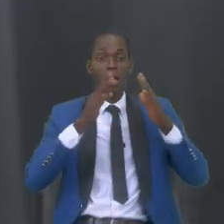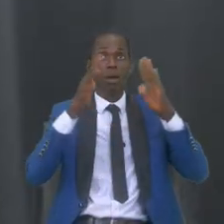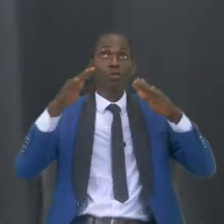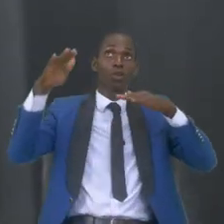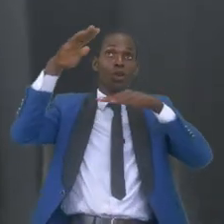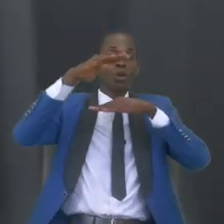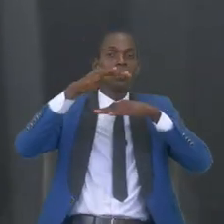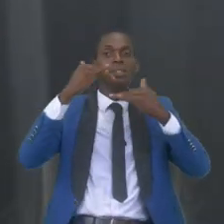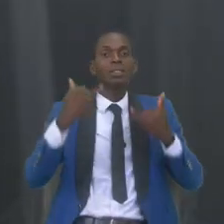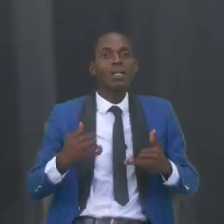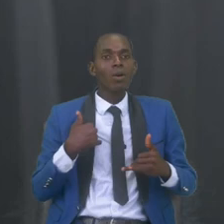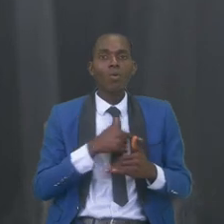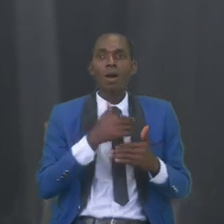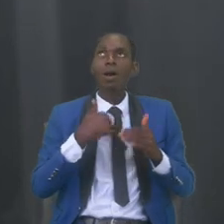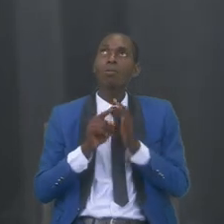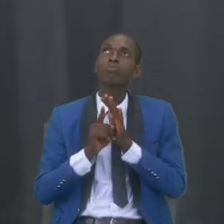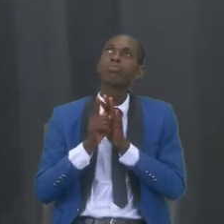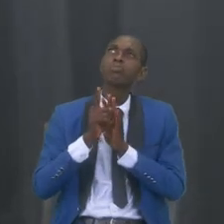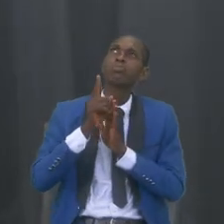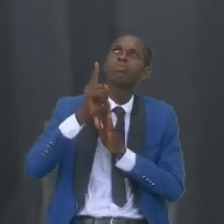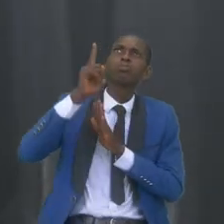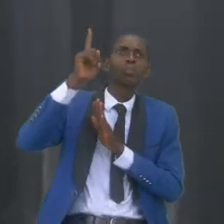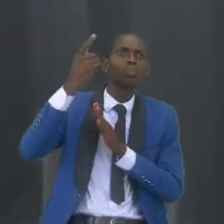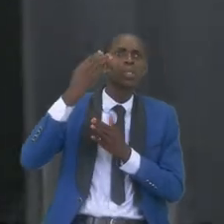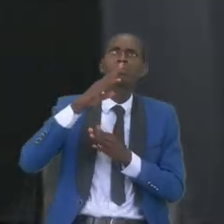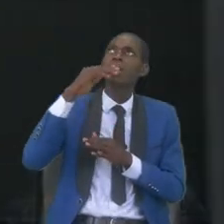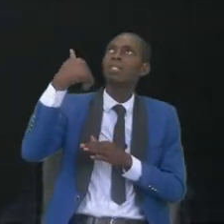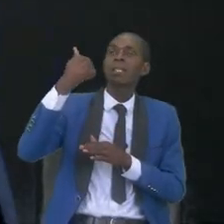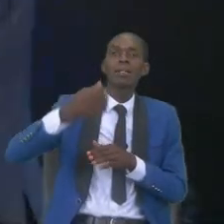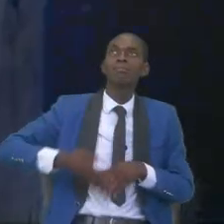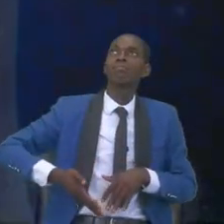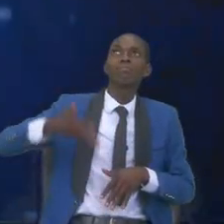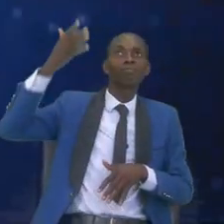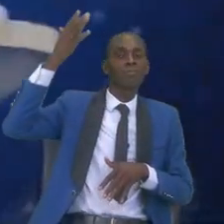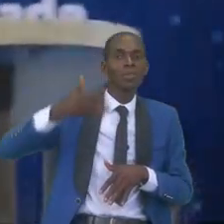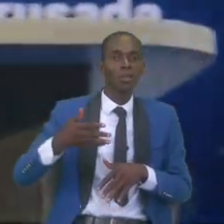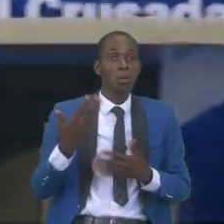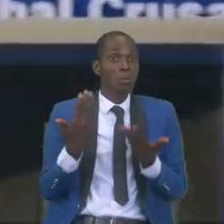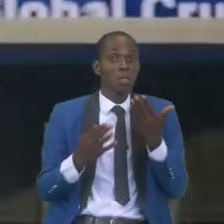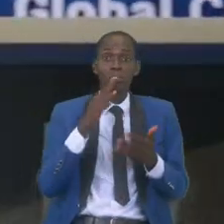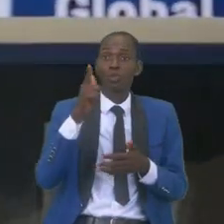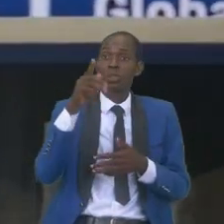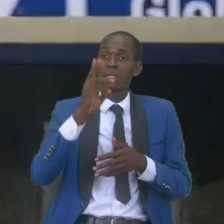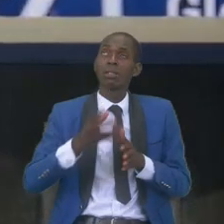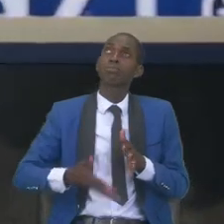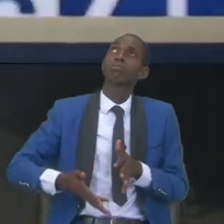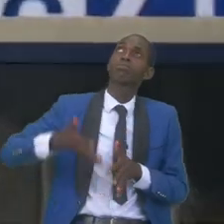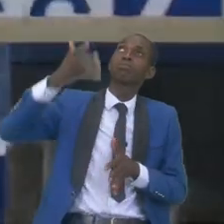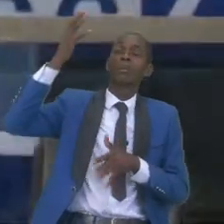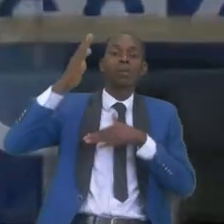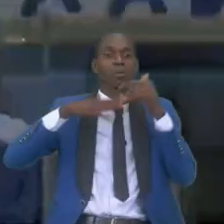have buildings that will be like 10 floors, that will be like 26 floors. And we have